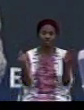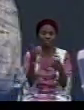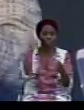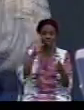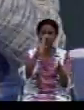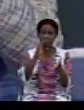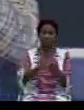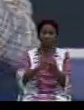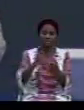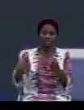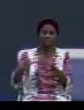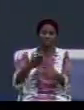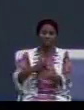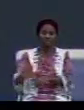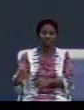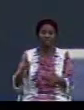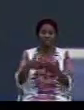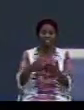away.